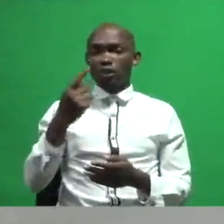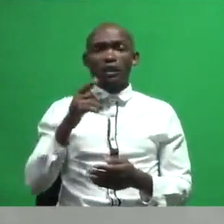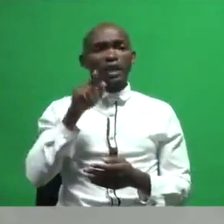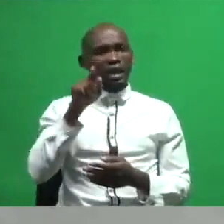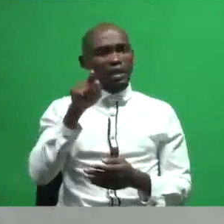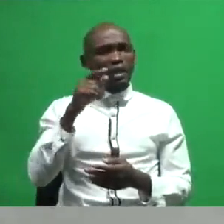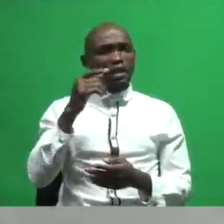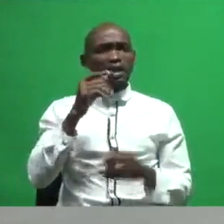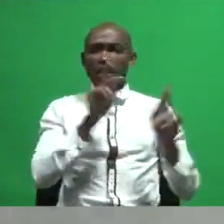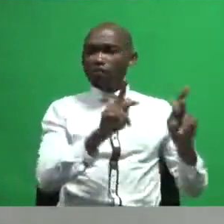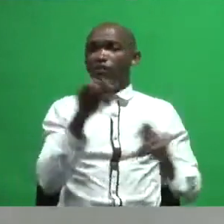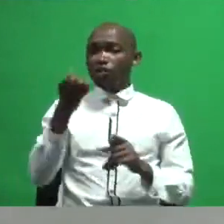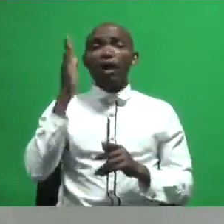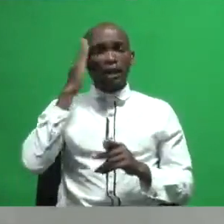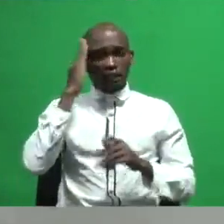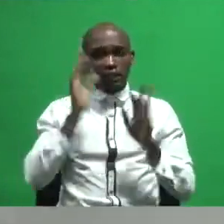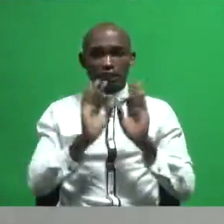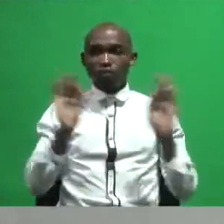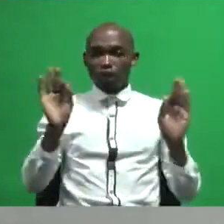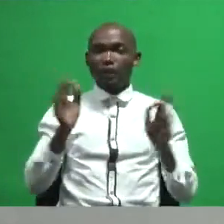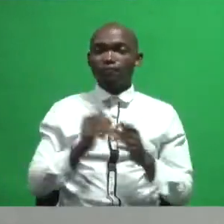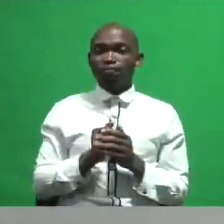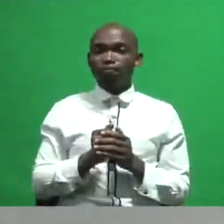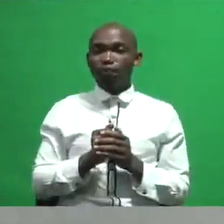have understood well. I want you to